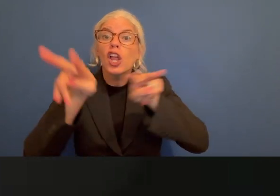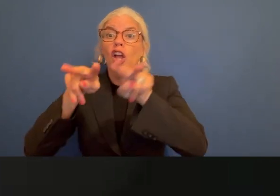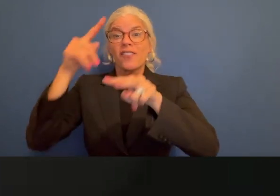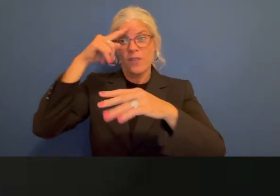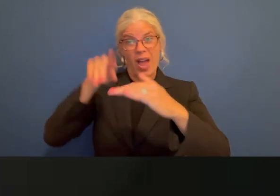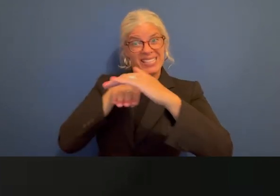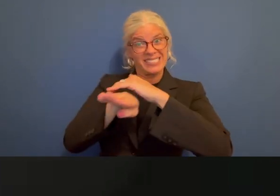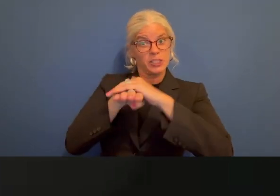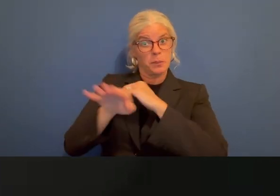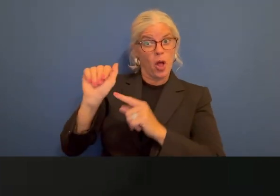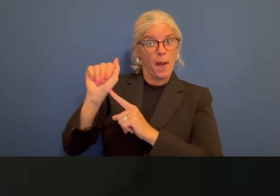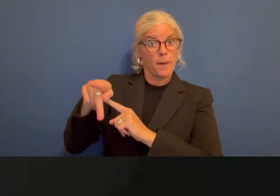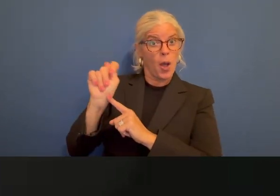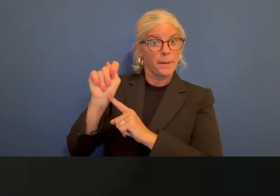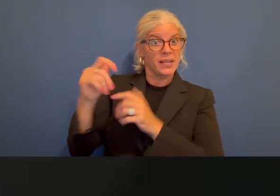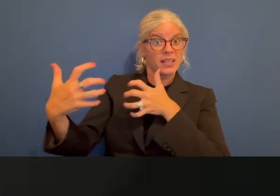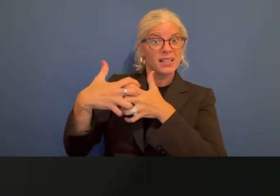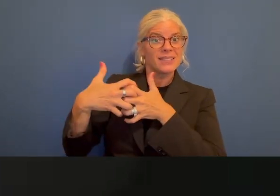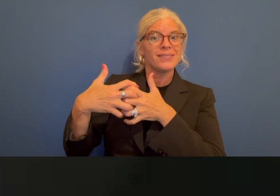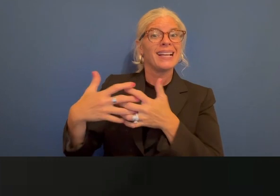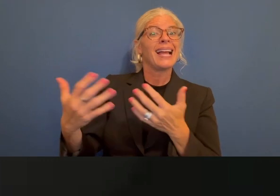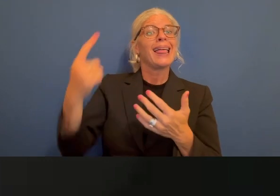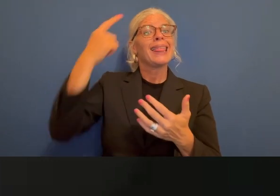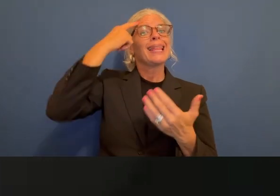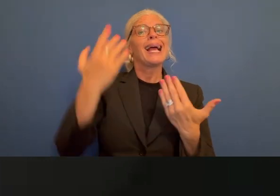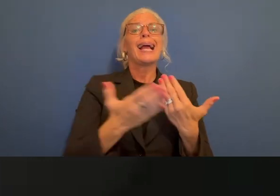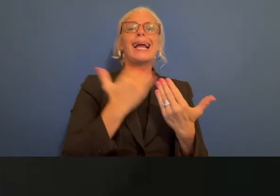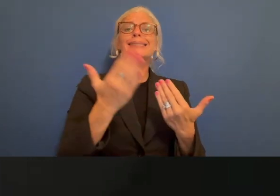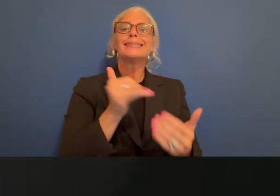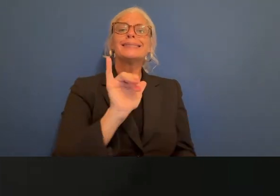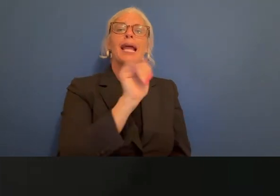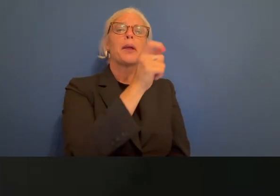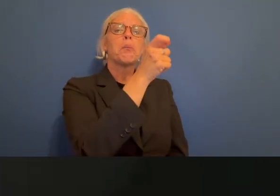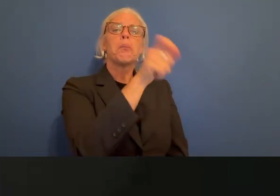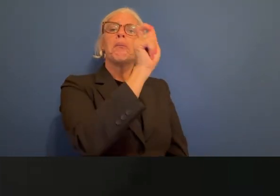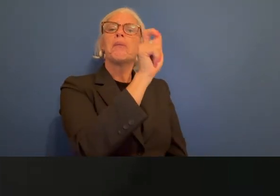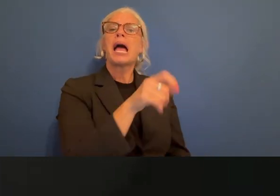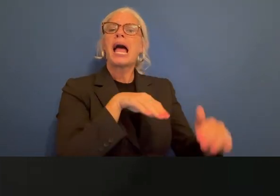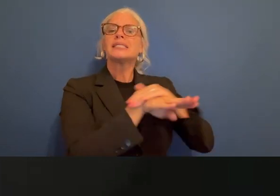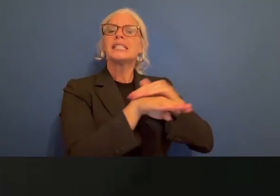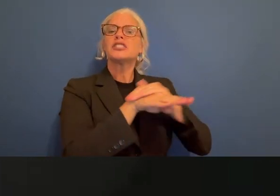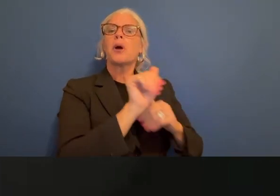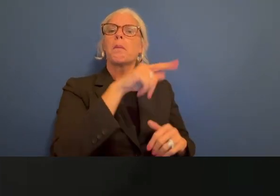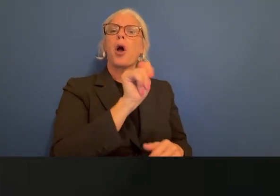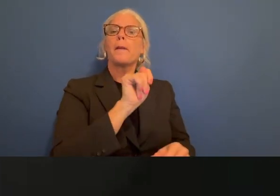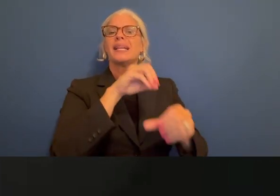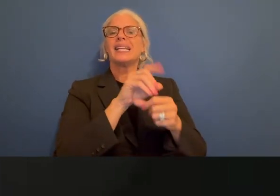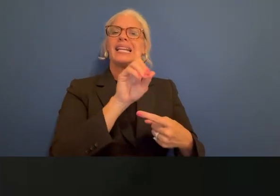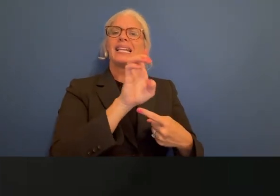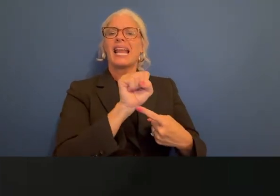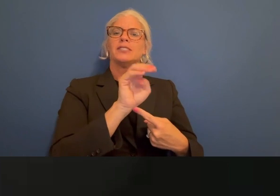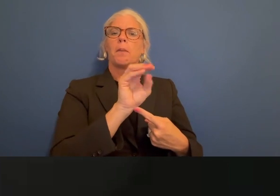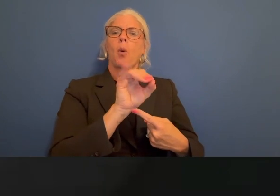I went into the search of looking for accessible apartments, we think that it's as easy as typing in